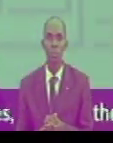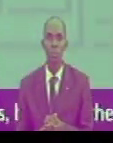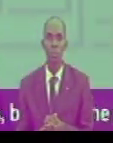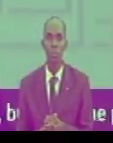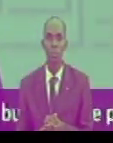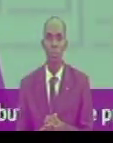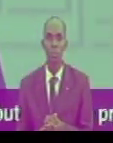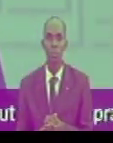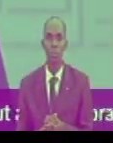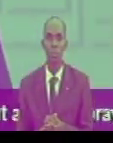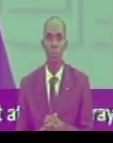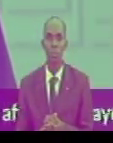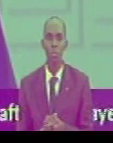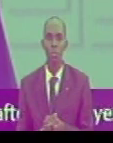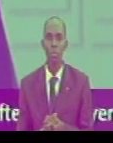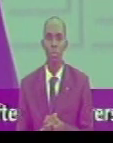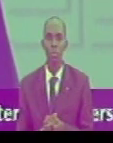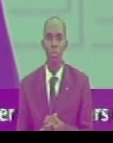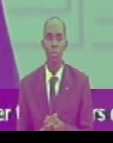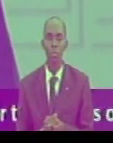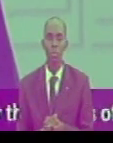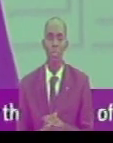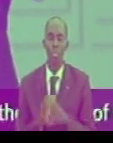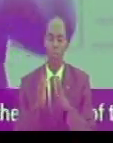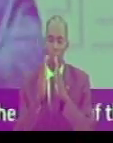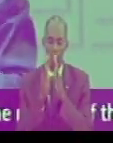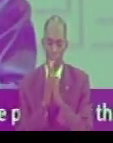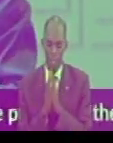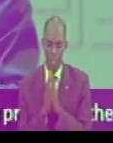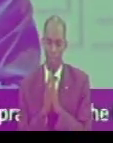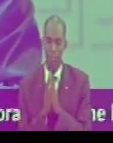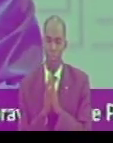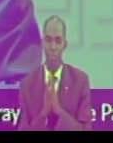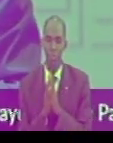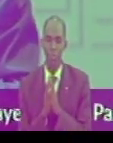Pain is gone and gone forever. Online.